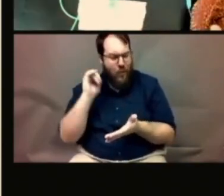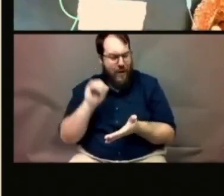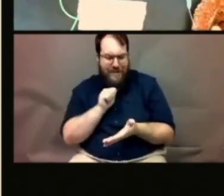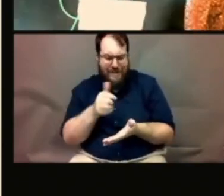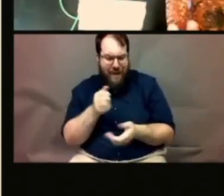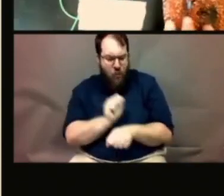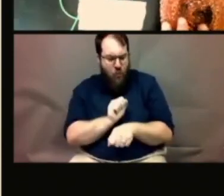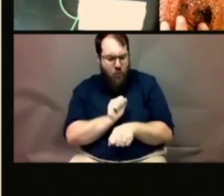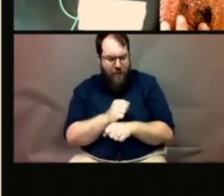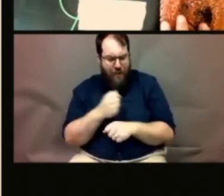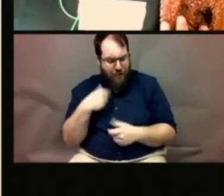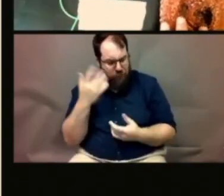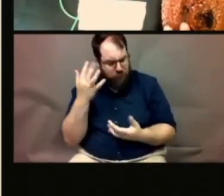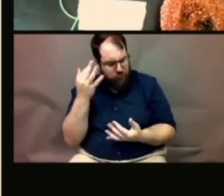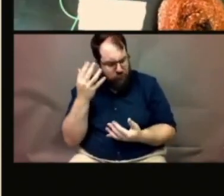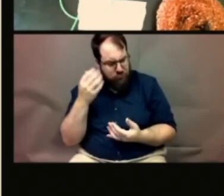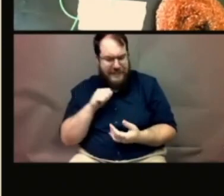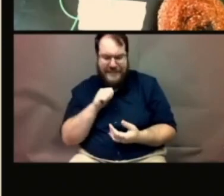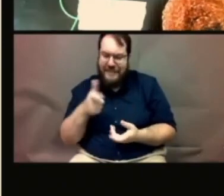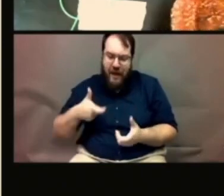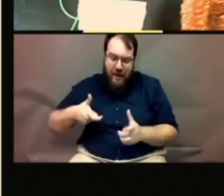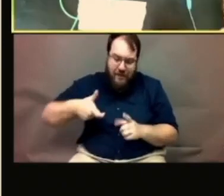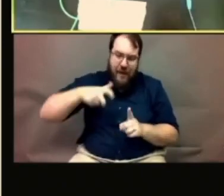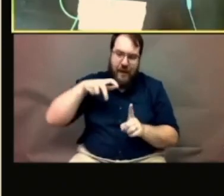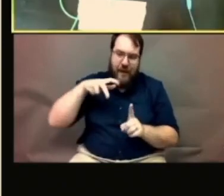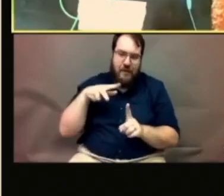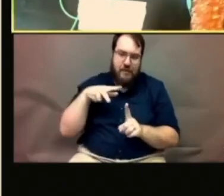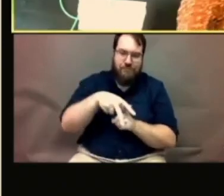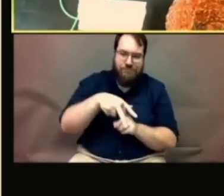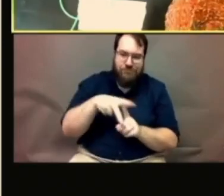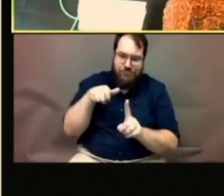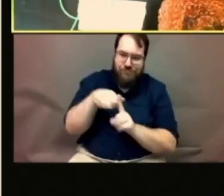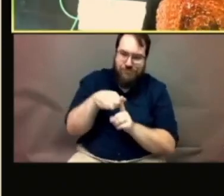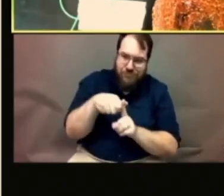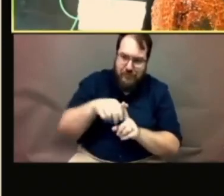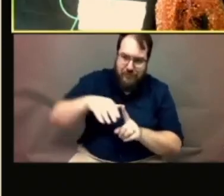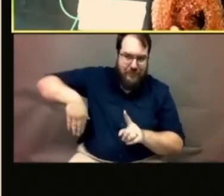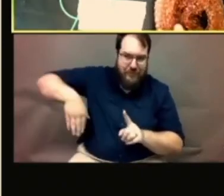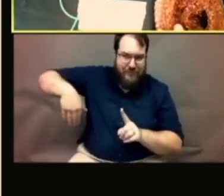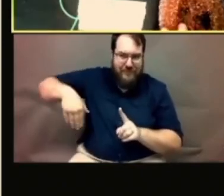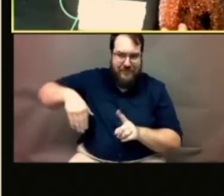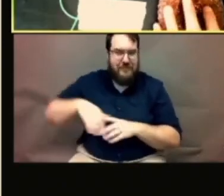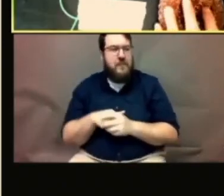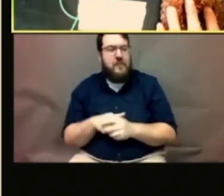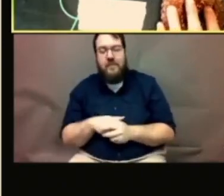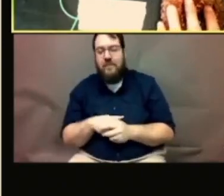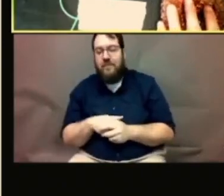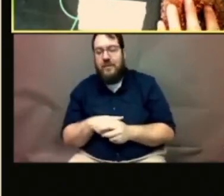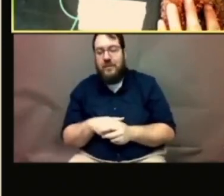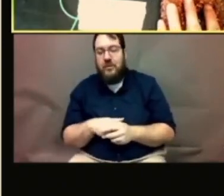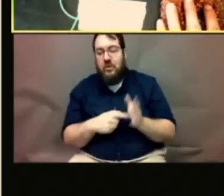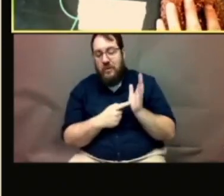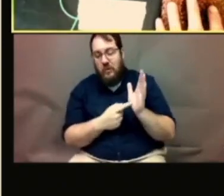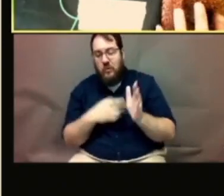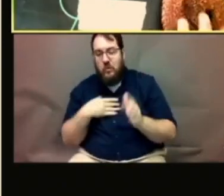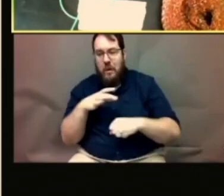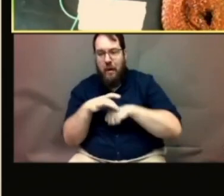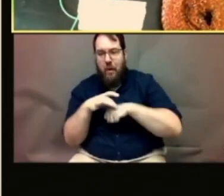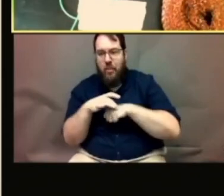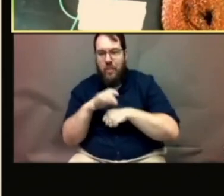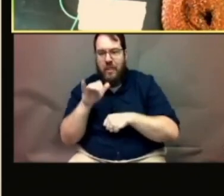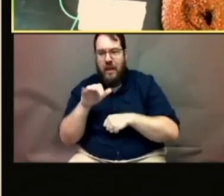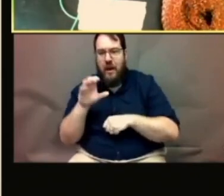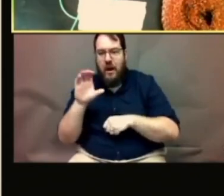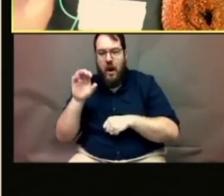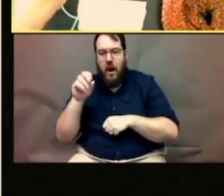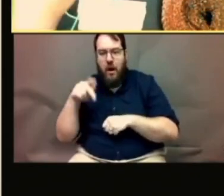haven't plugged the Earth alligator clip into Earth. So I haven't plugged the Makey Makey in. Here's my Earth. I'll use that copper thing